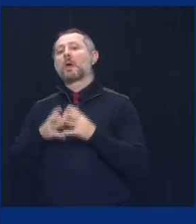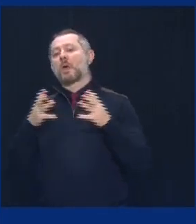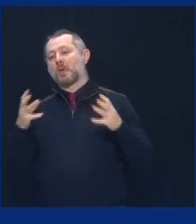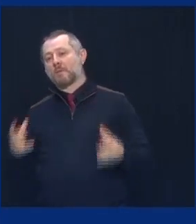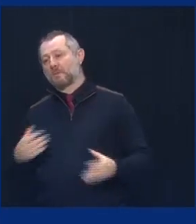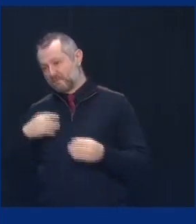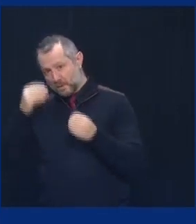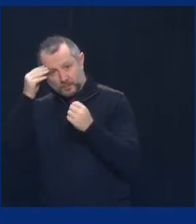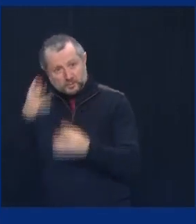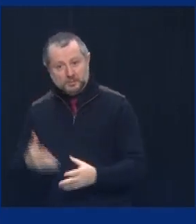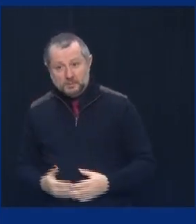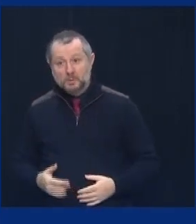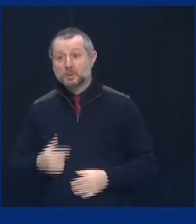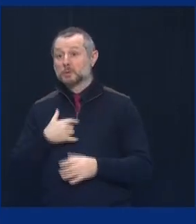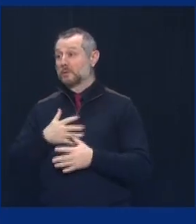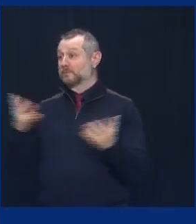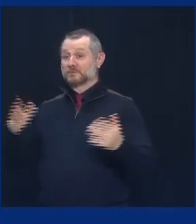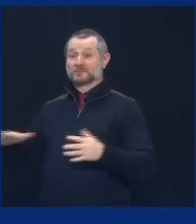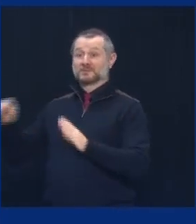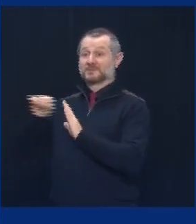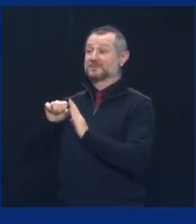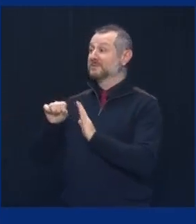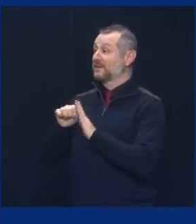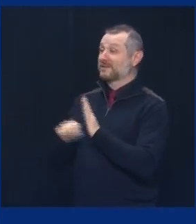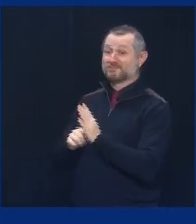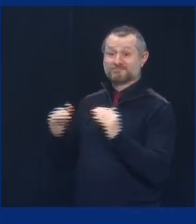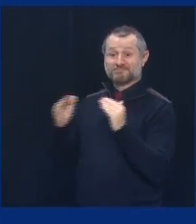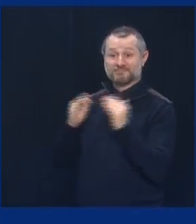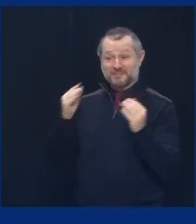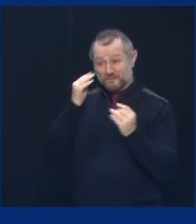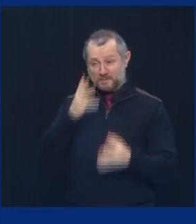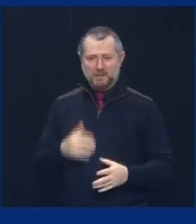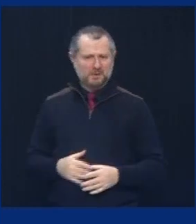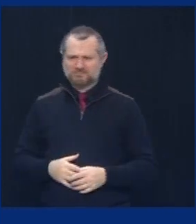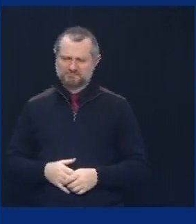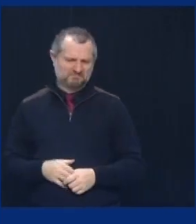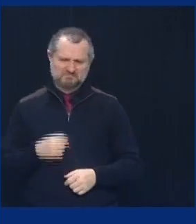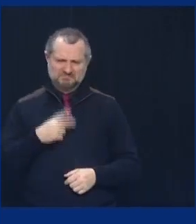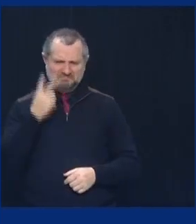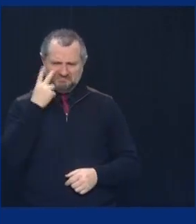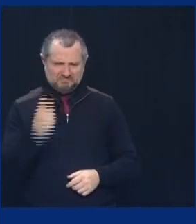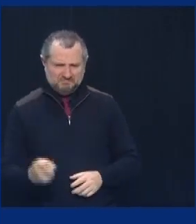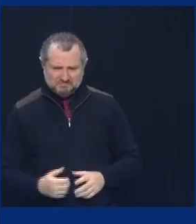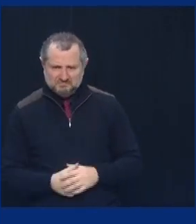know that any state has that large a data bank that they can turn to.